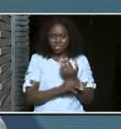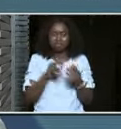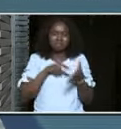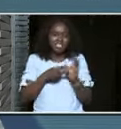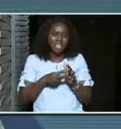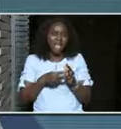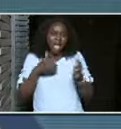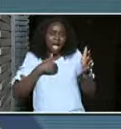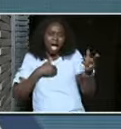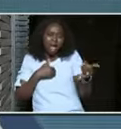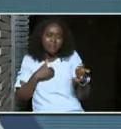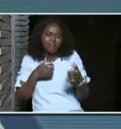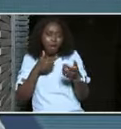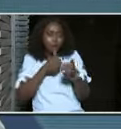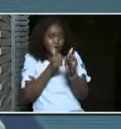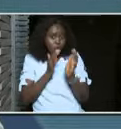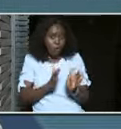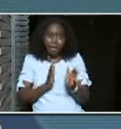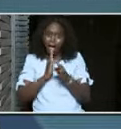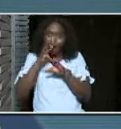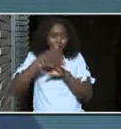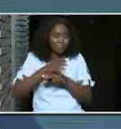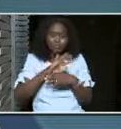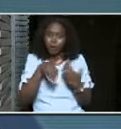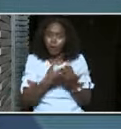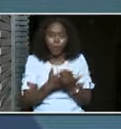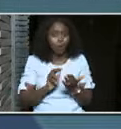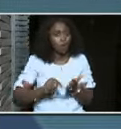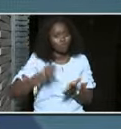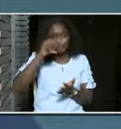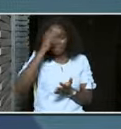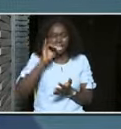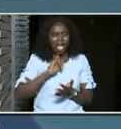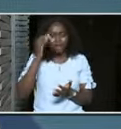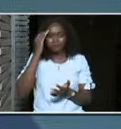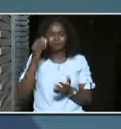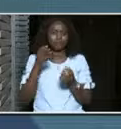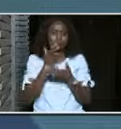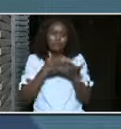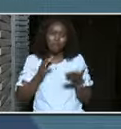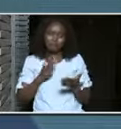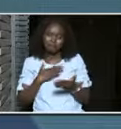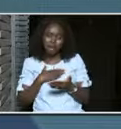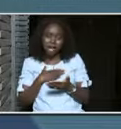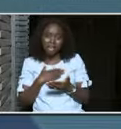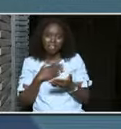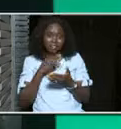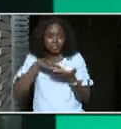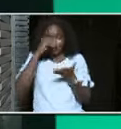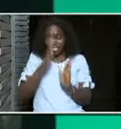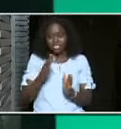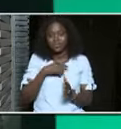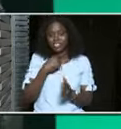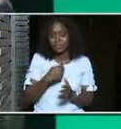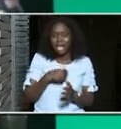that cuts across the whole north. Because I know some of my students will tell me, oh, I have to go for Kwankwaso meeting in